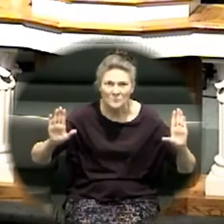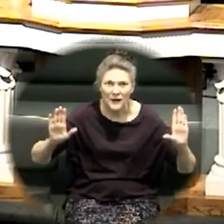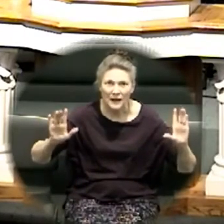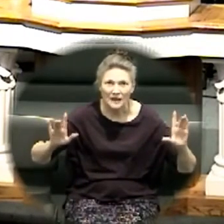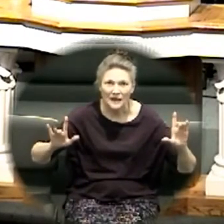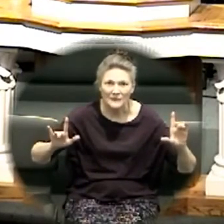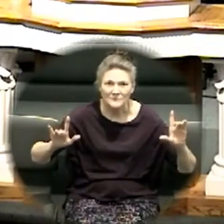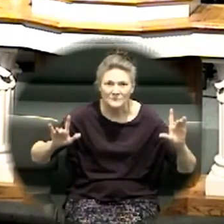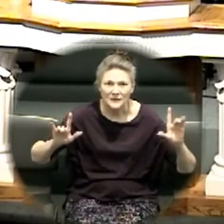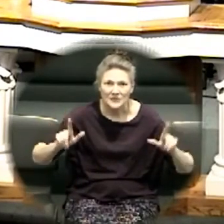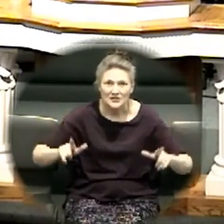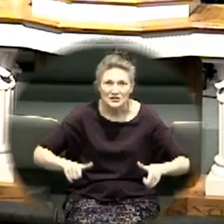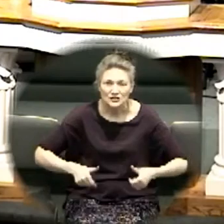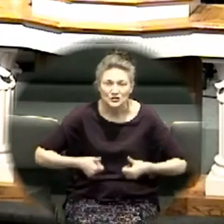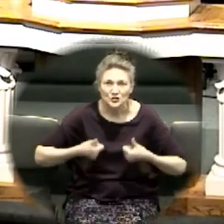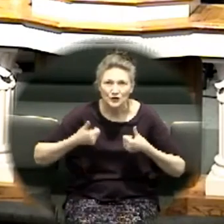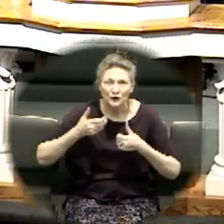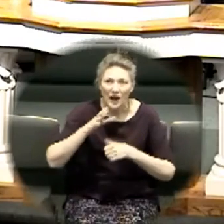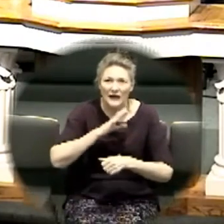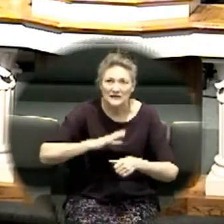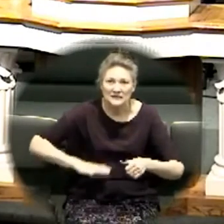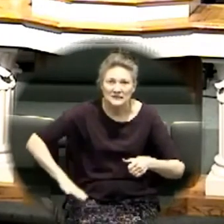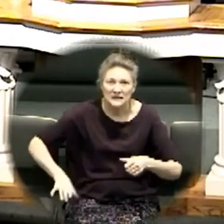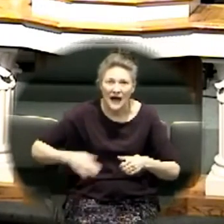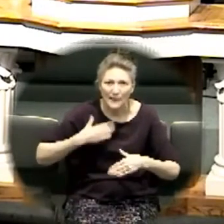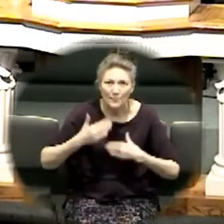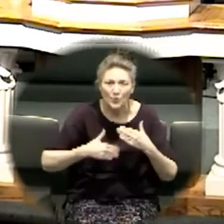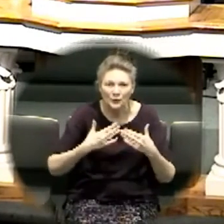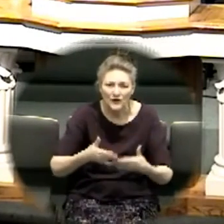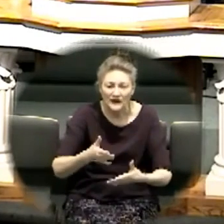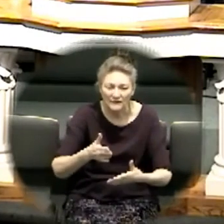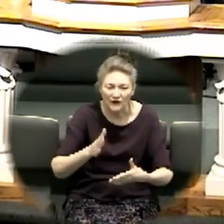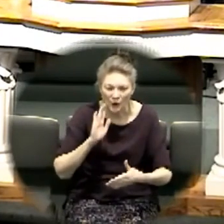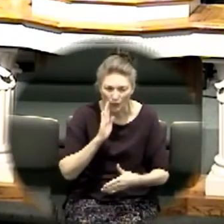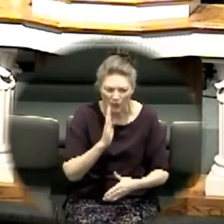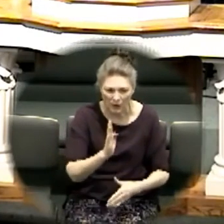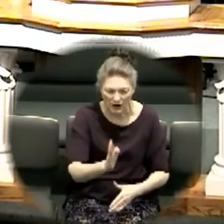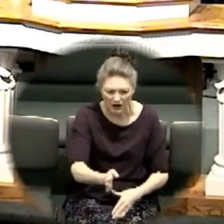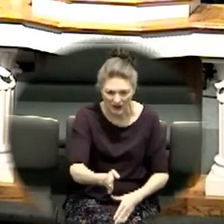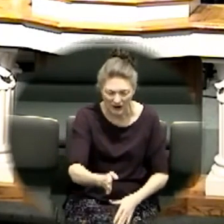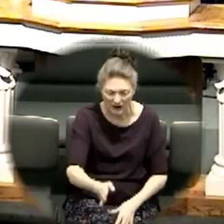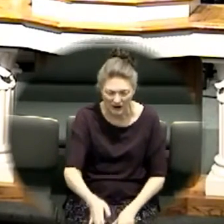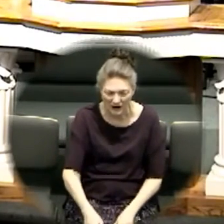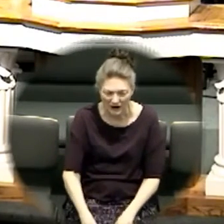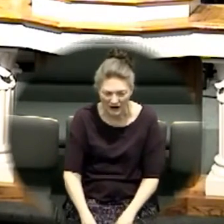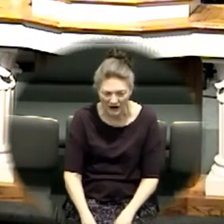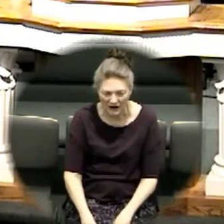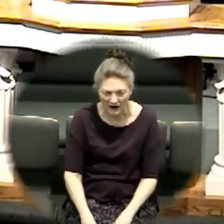life to Christ I'm moving moving forward